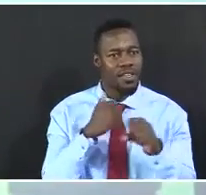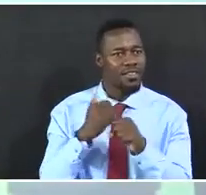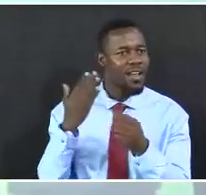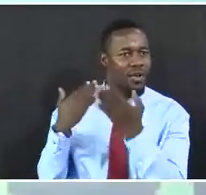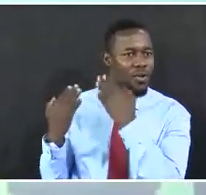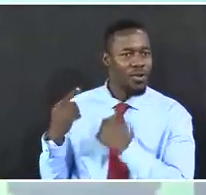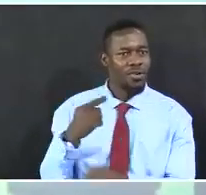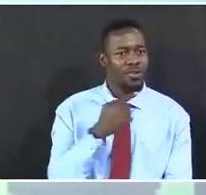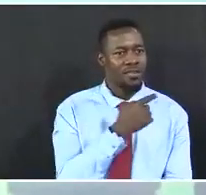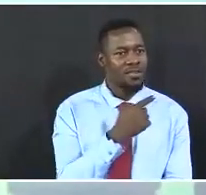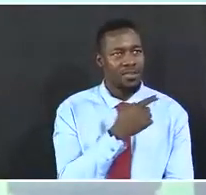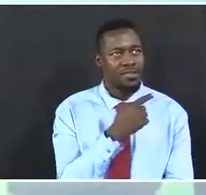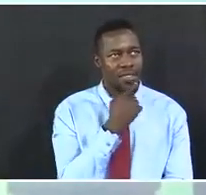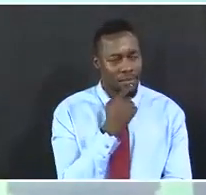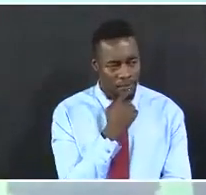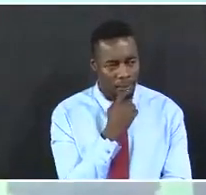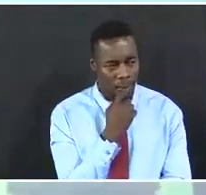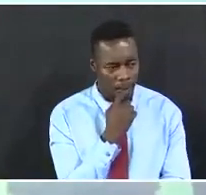many years, over 35 years.